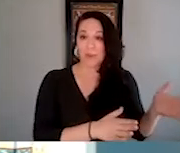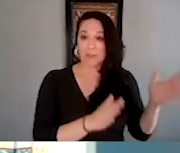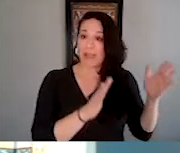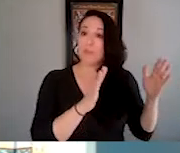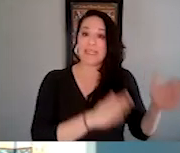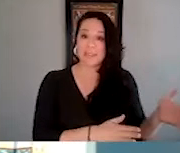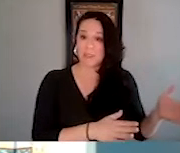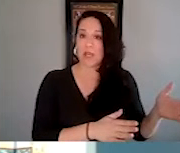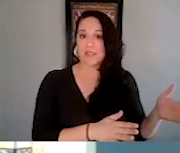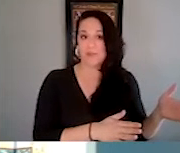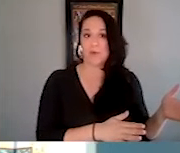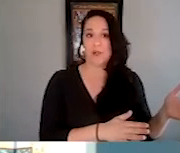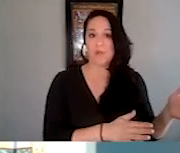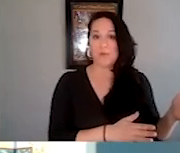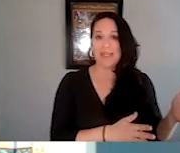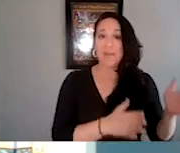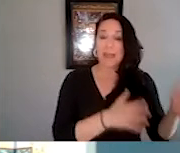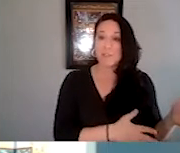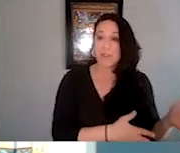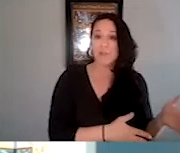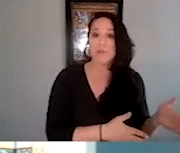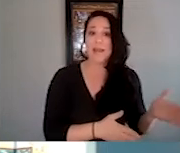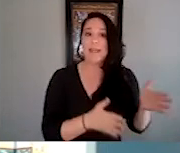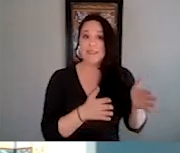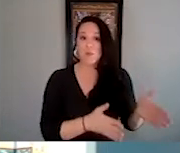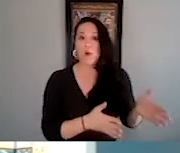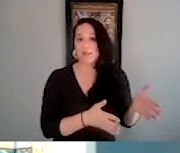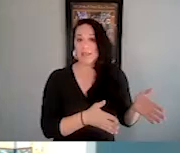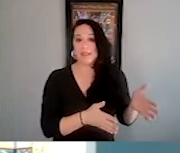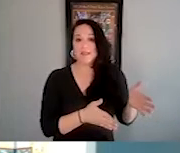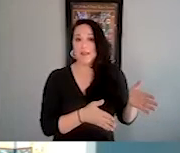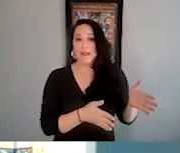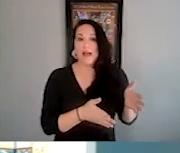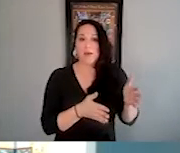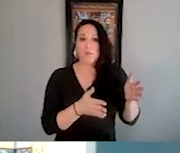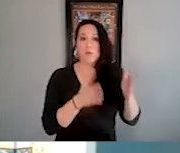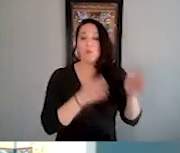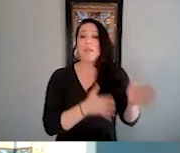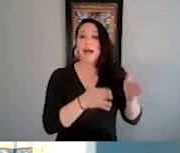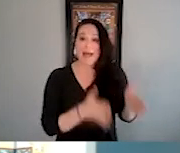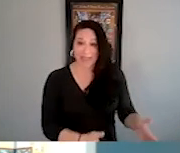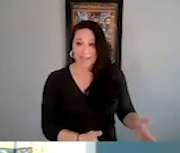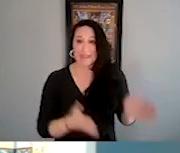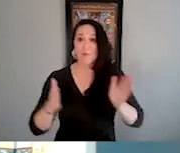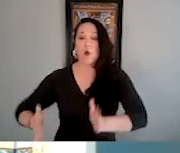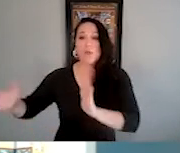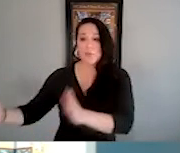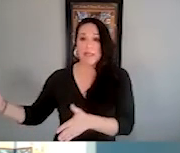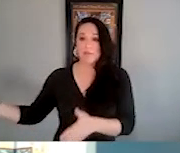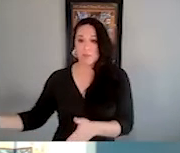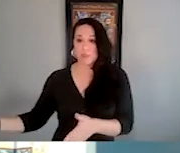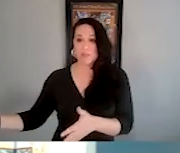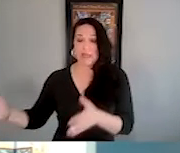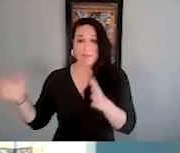hand on the pulse, right? We need to be talking to people in our community. And the best way to do that is in qualitative data. We will be behind if we're